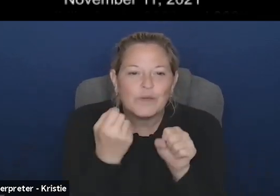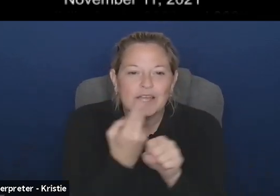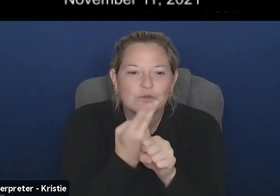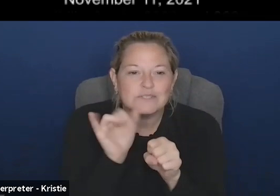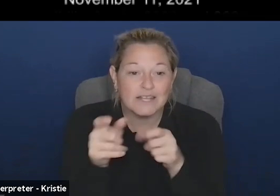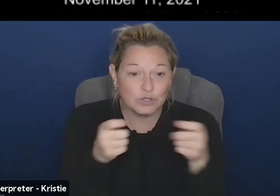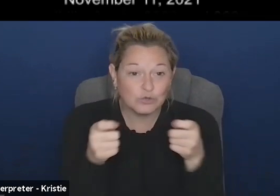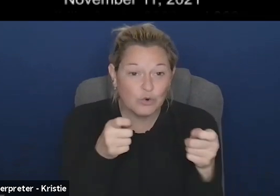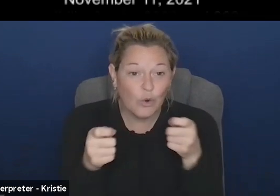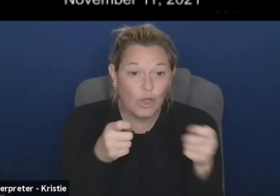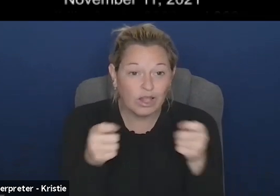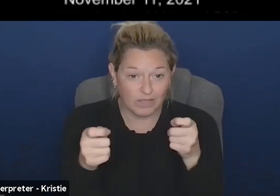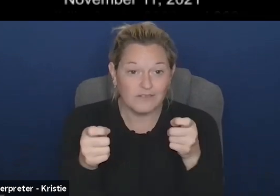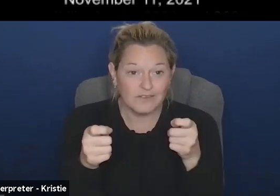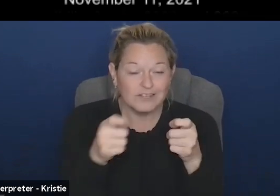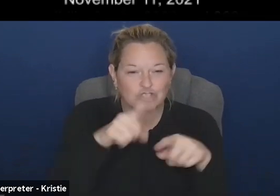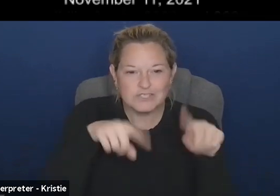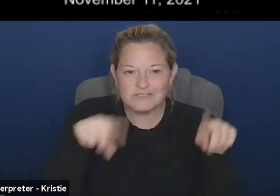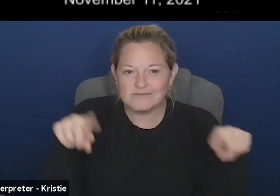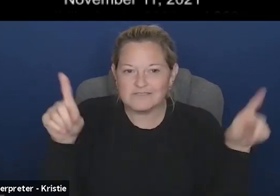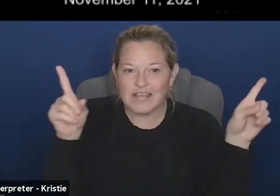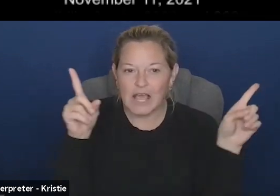manage all sorts of fairly complex